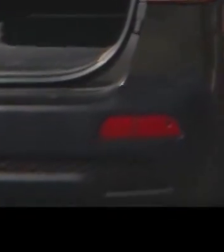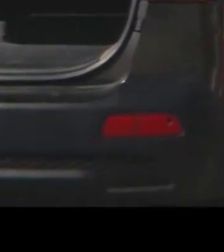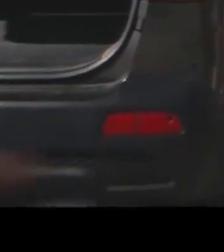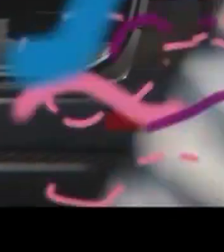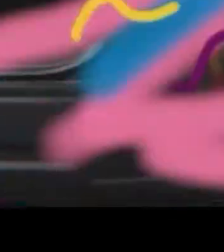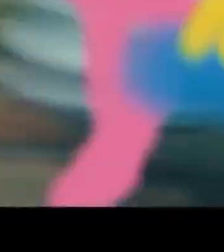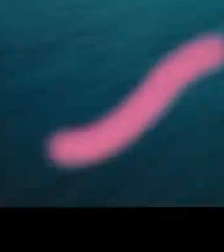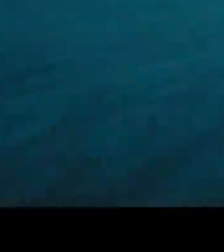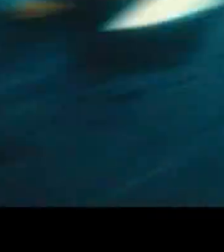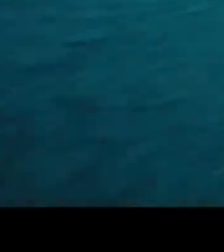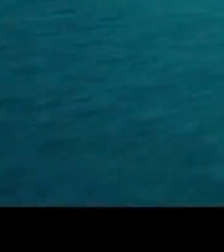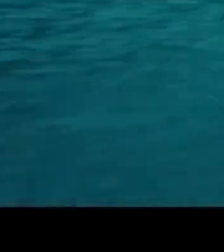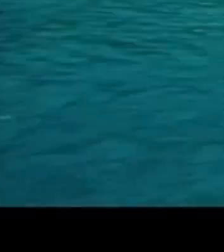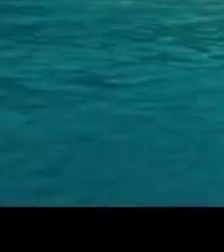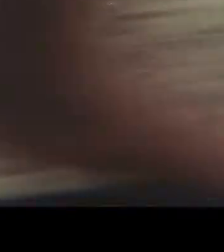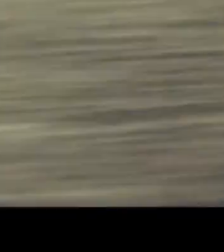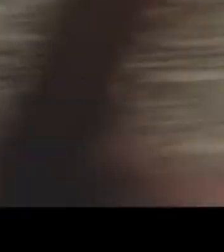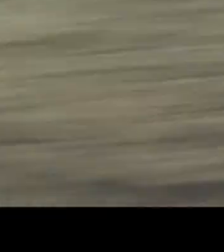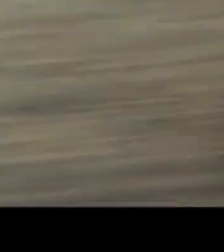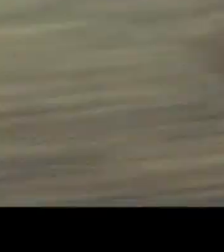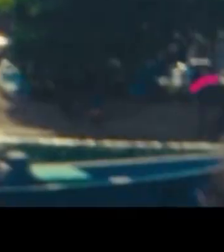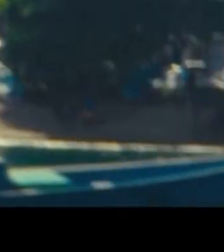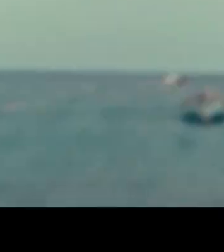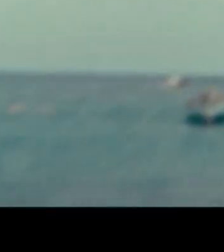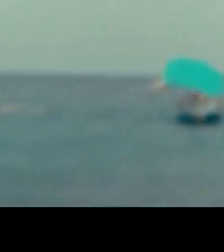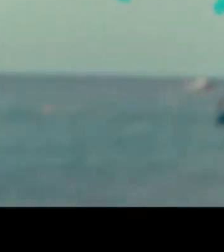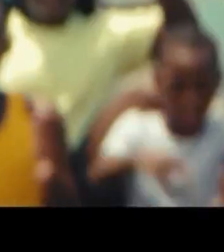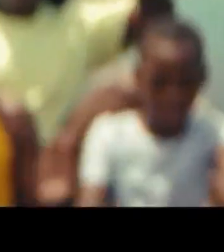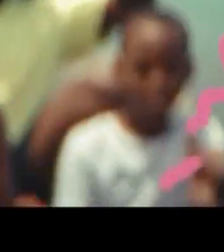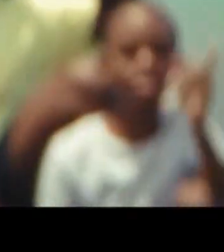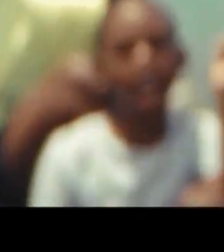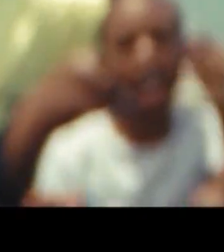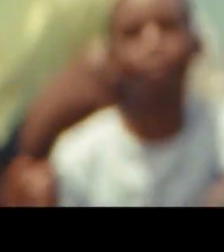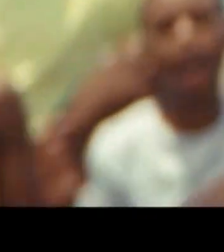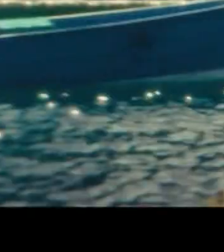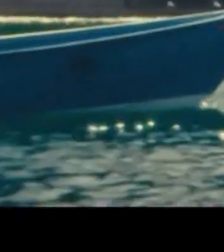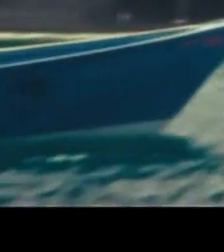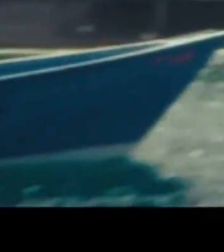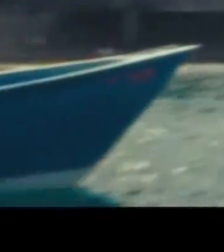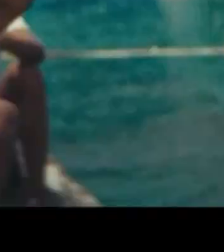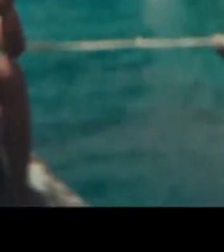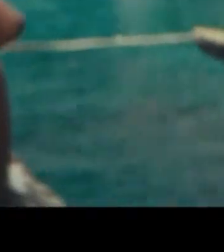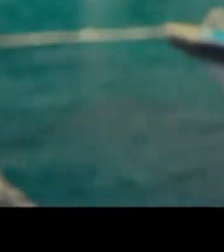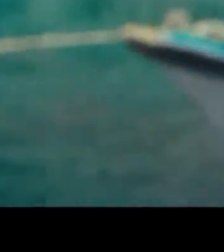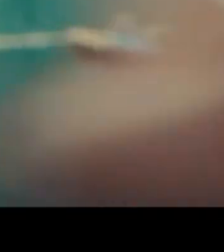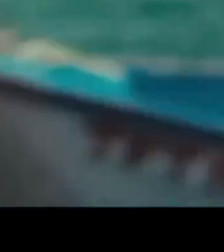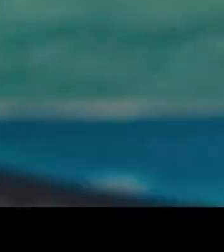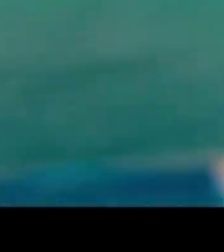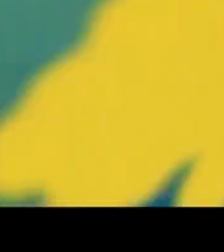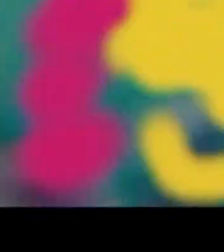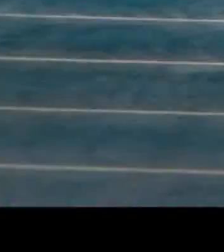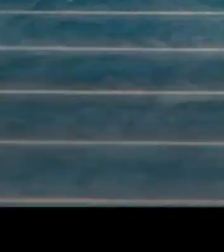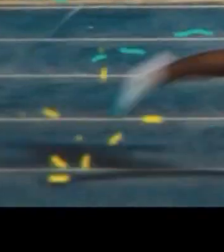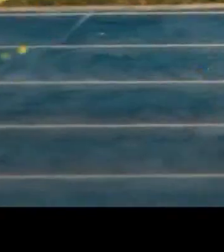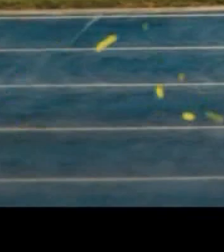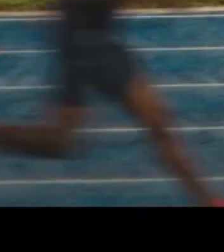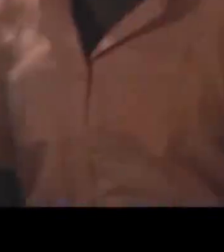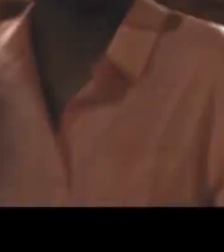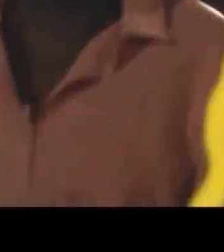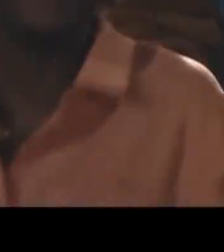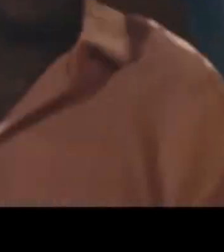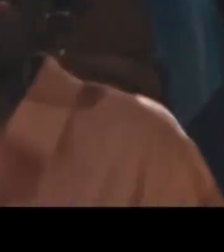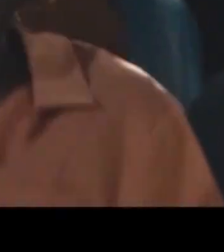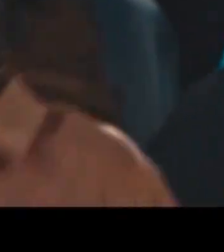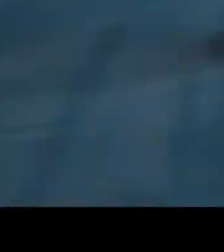distance. Rhythm lives in the tiny beats of our most intimate moments and the seismic roars of